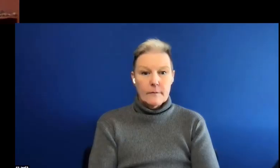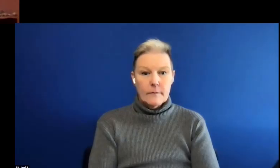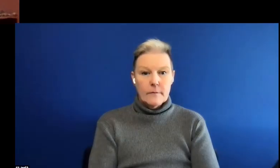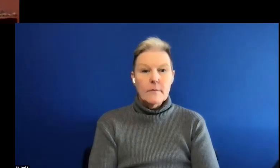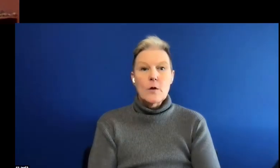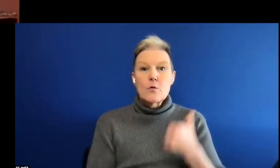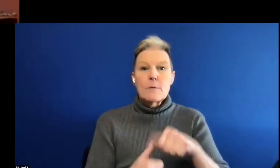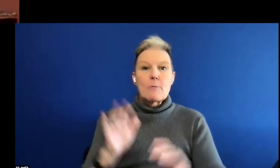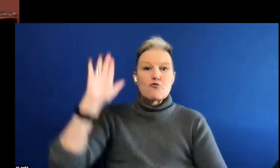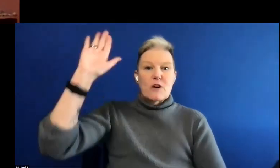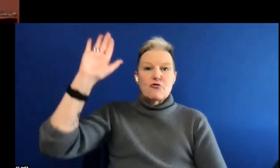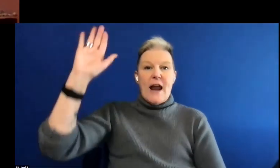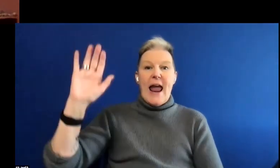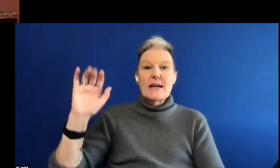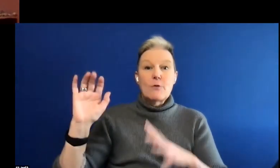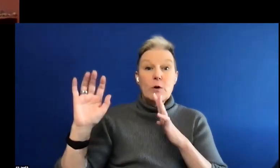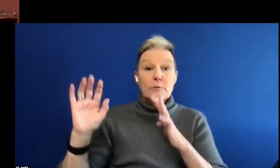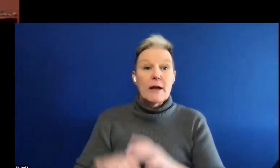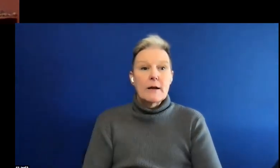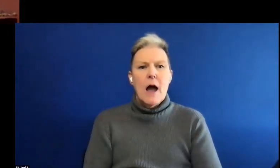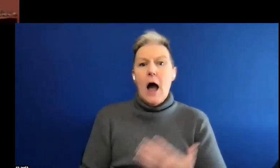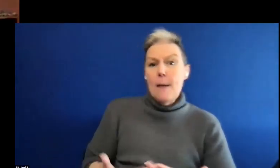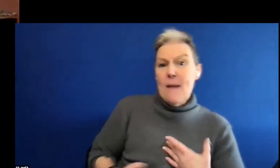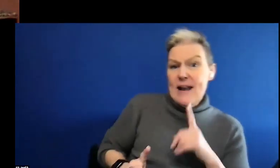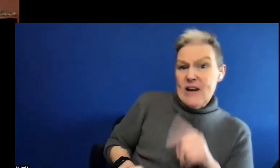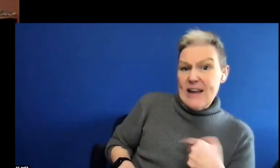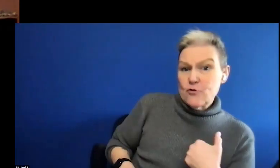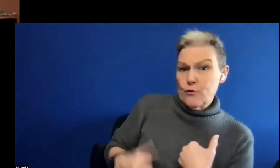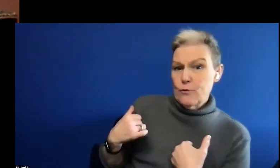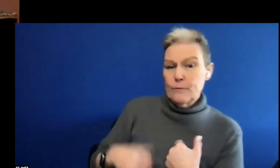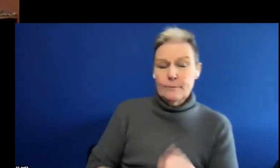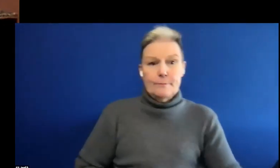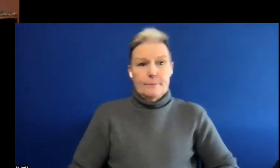Remember to raise your hand if you'd like to speak. I might have an answer for that one.